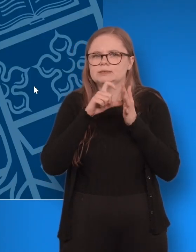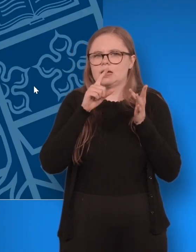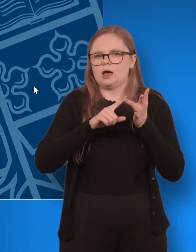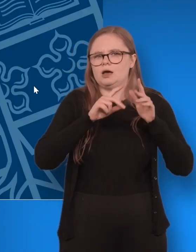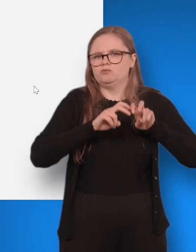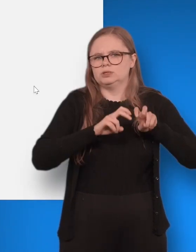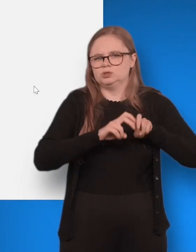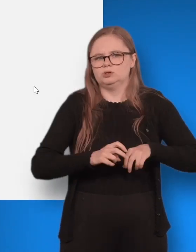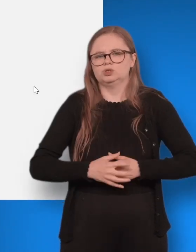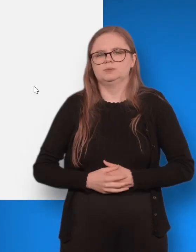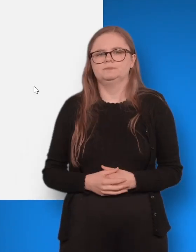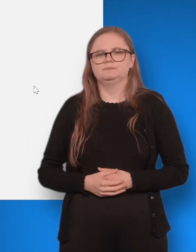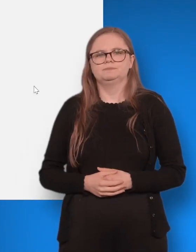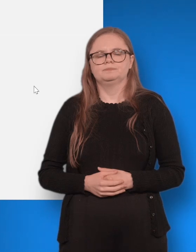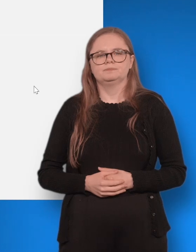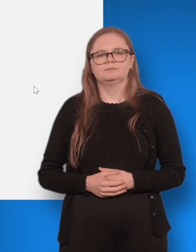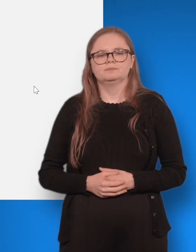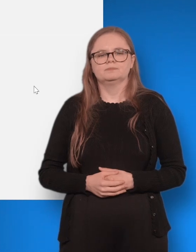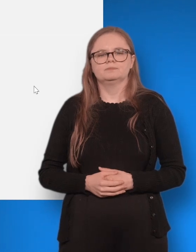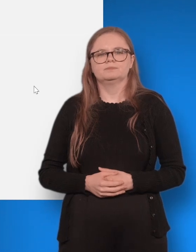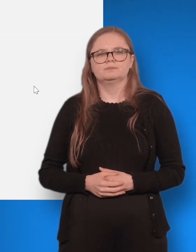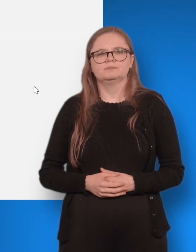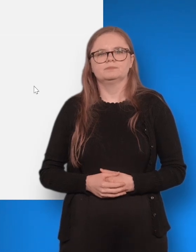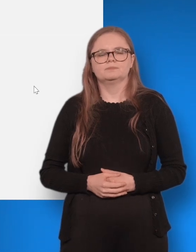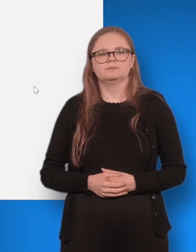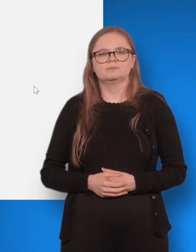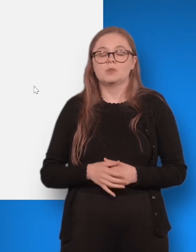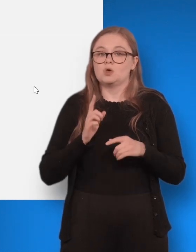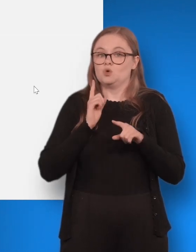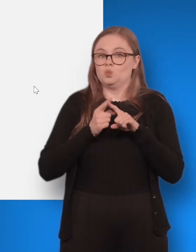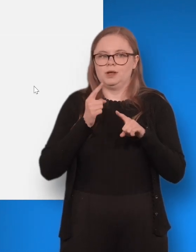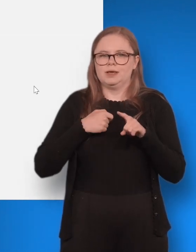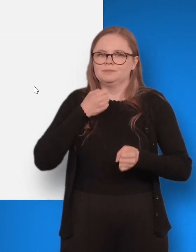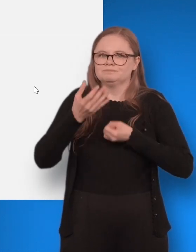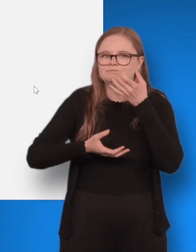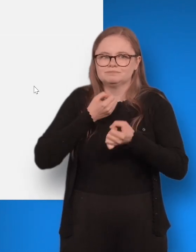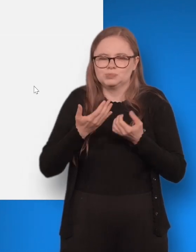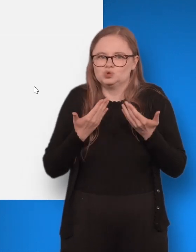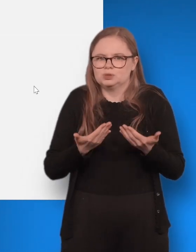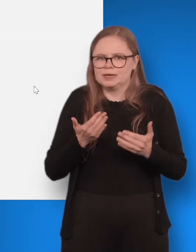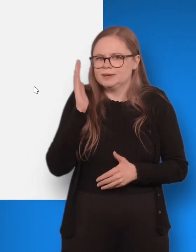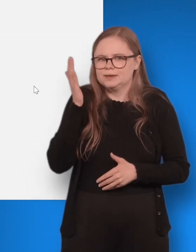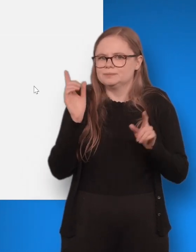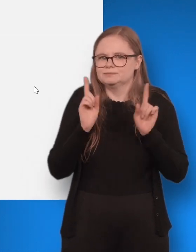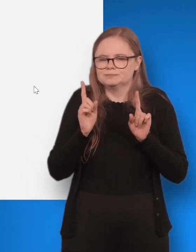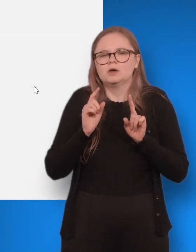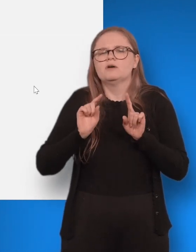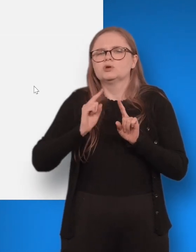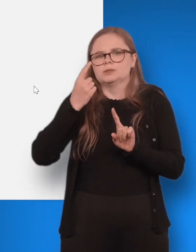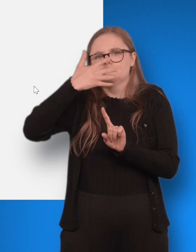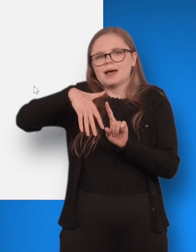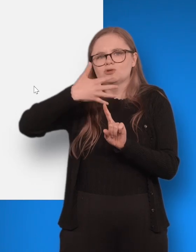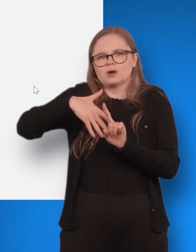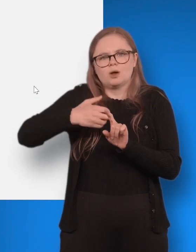research. So just very quickly, what we are going to talk about today, I'm just going to give you some background to this